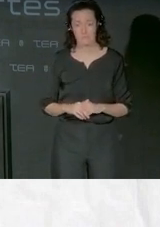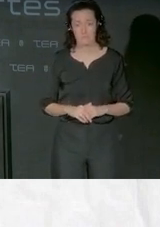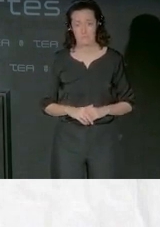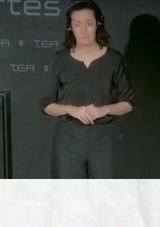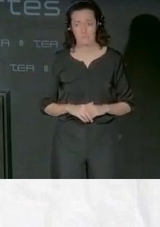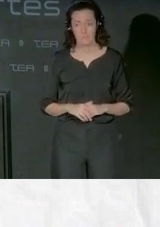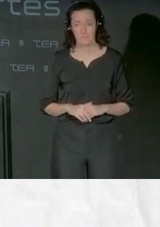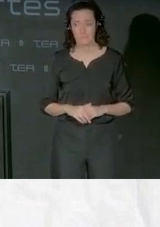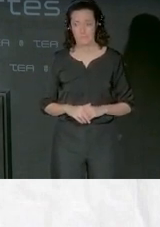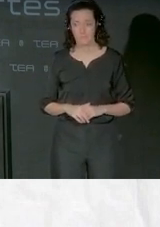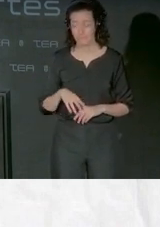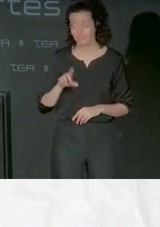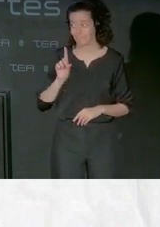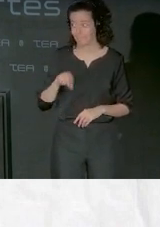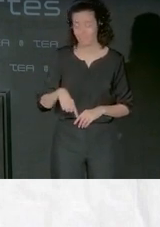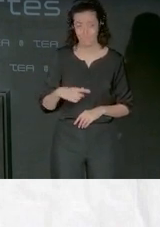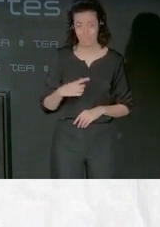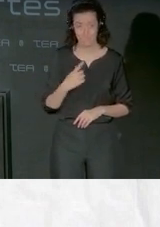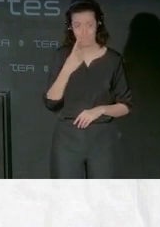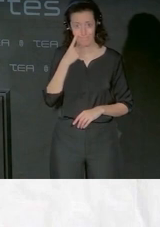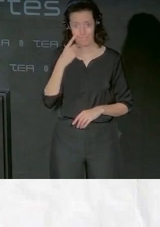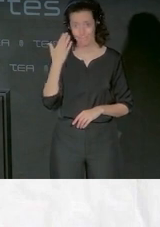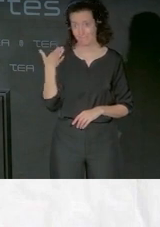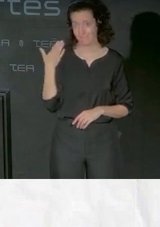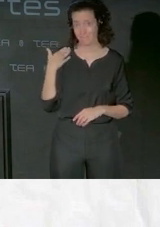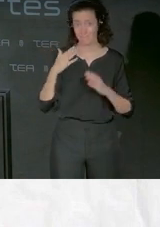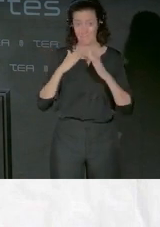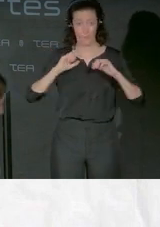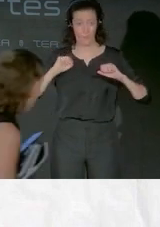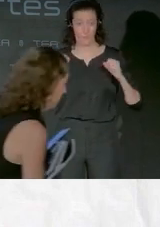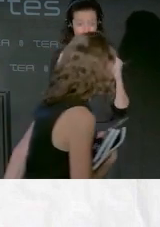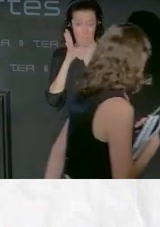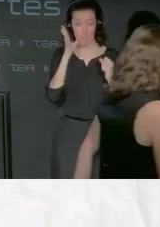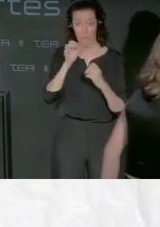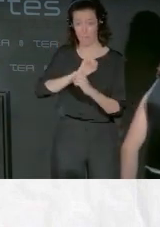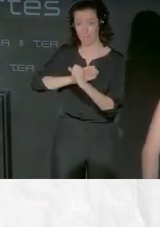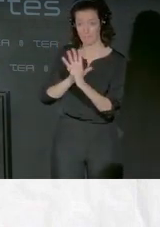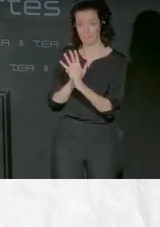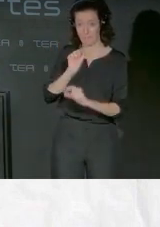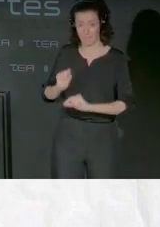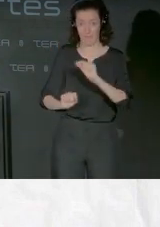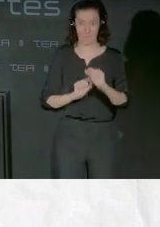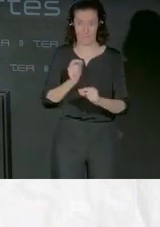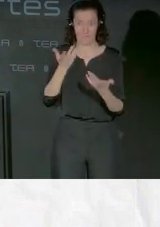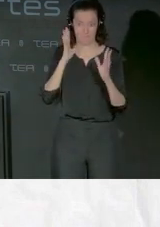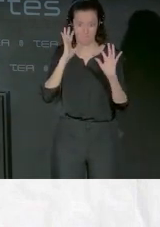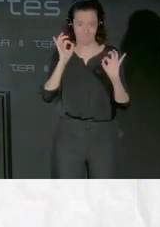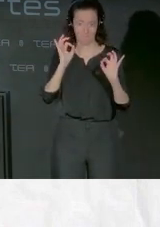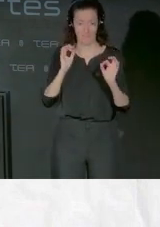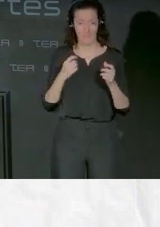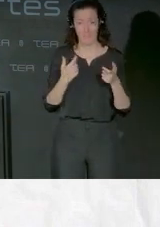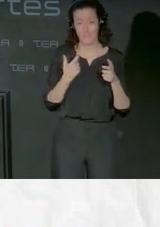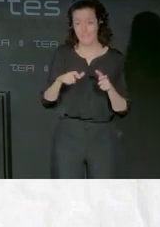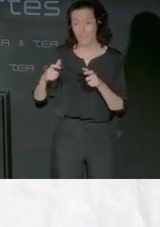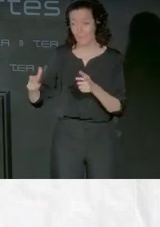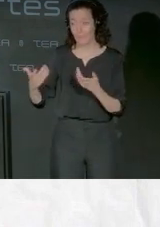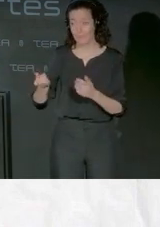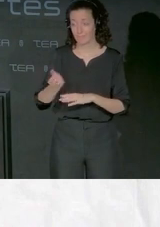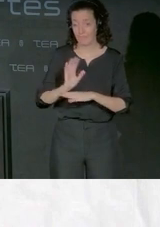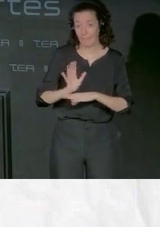lockdown years, for obvious reasons, some sectors such as cinema suffered greatly,